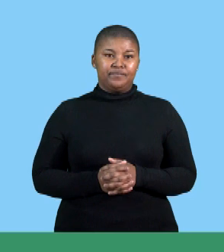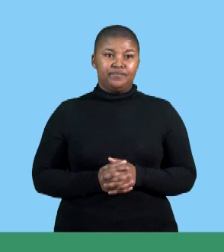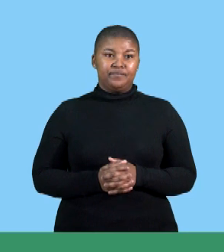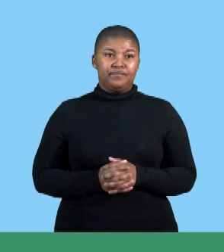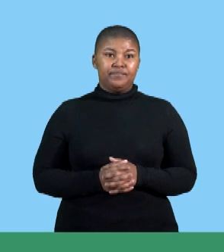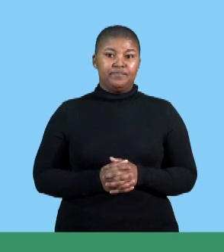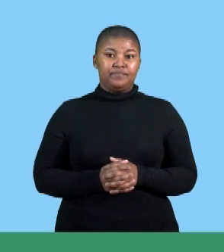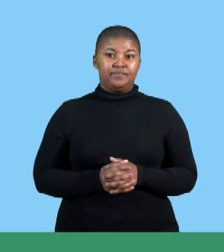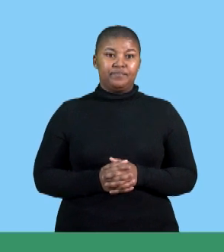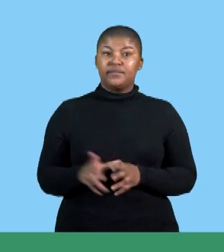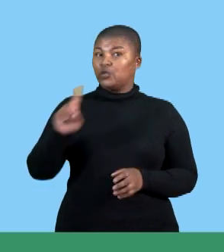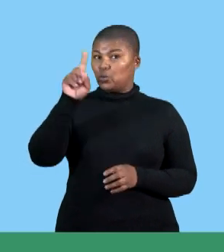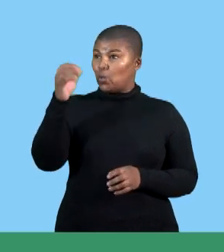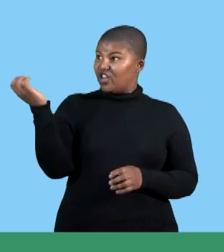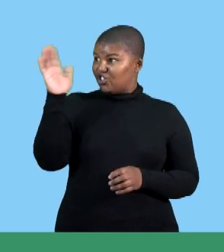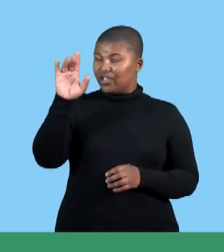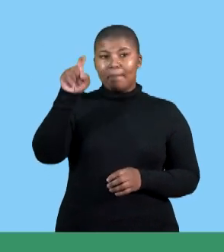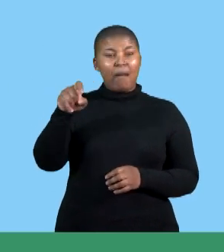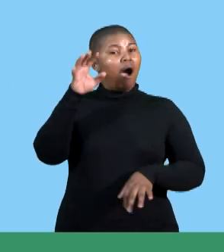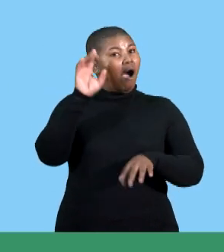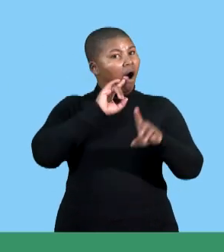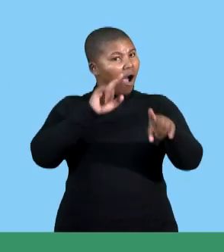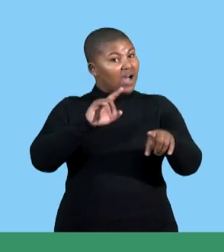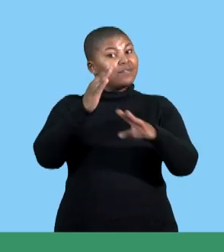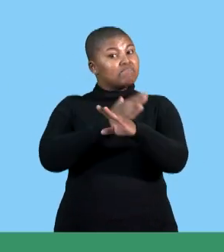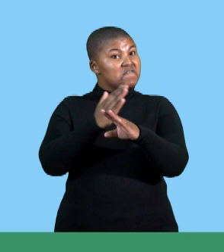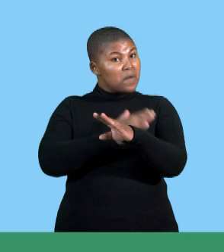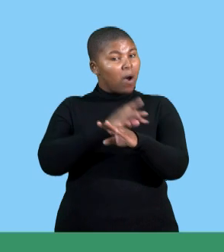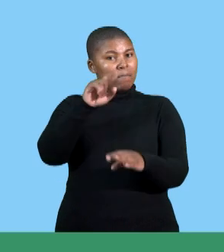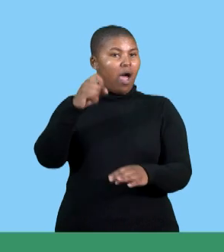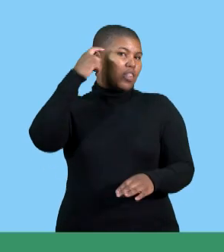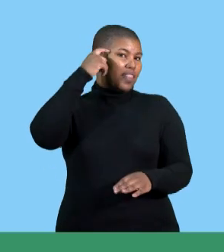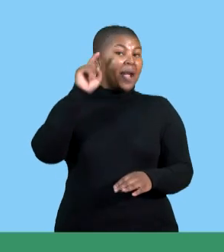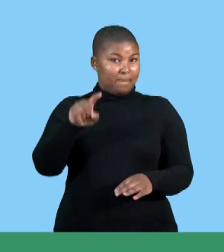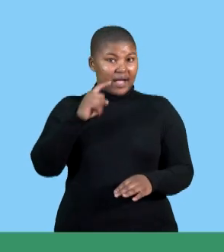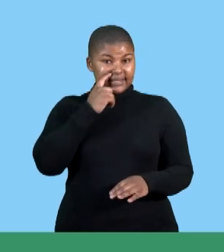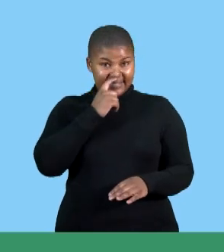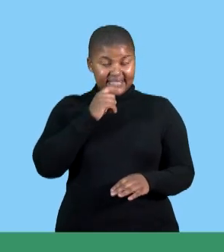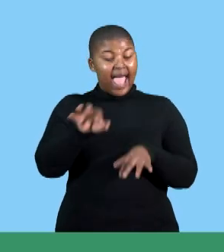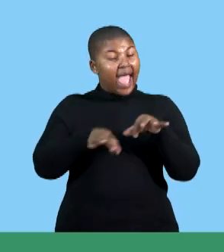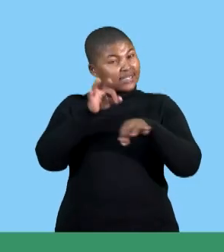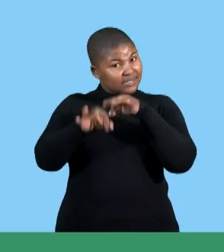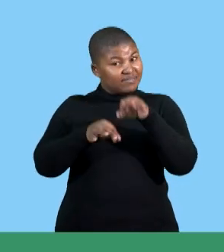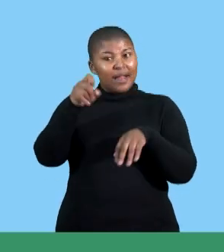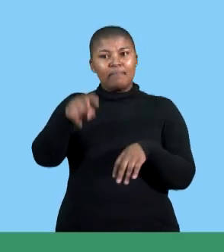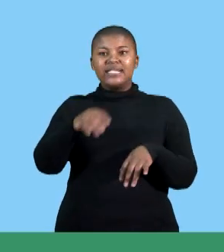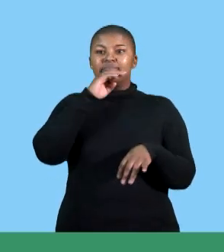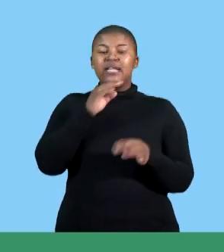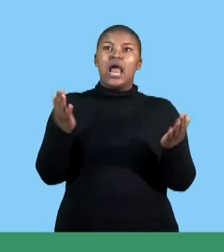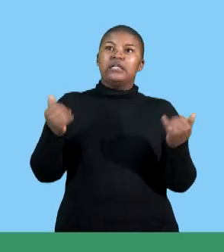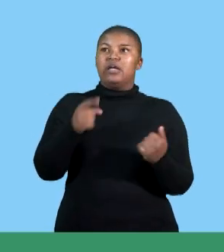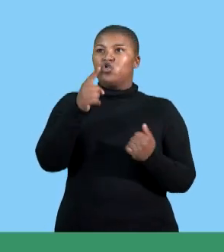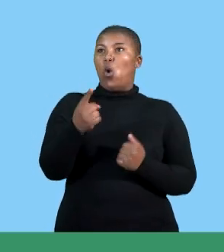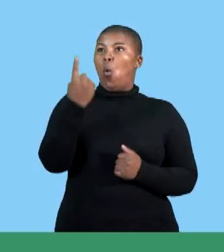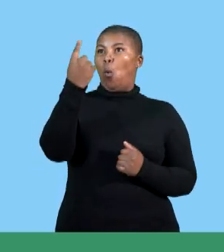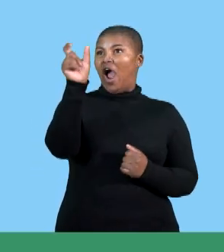So this is a question that you have to answer or think about before answering. Remember, the keyword is to elaborate. So we're not